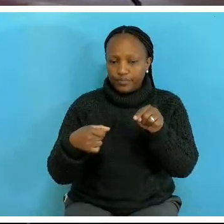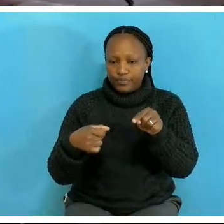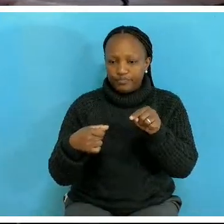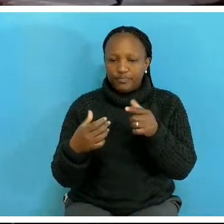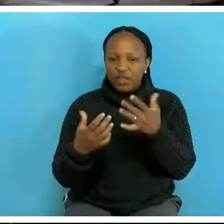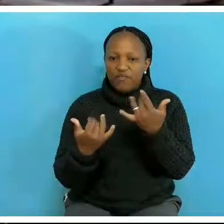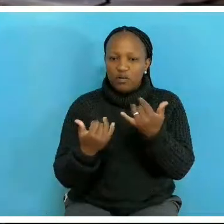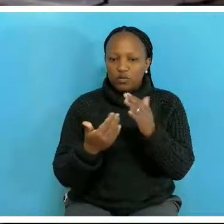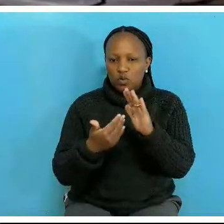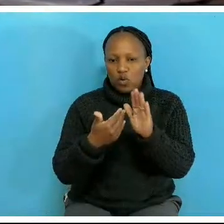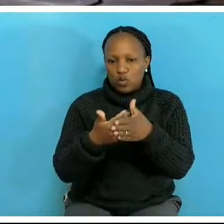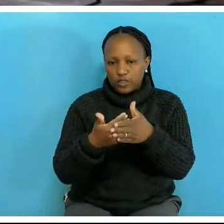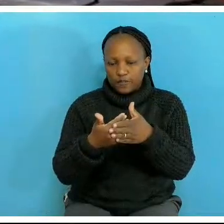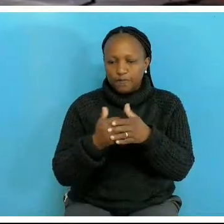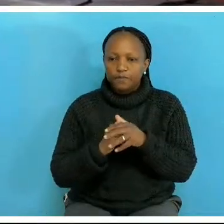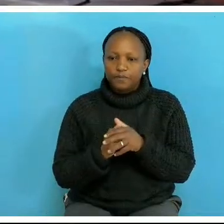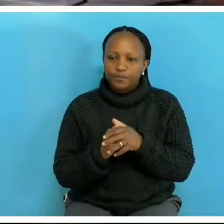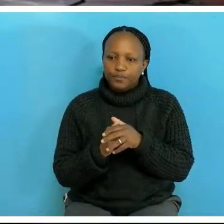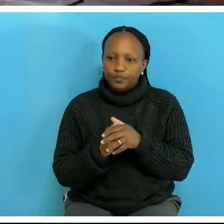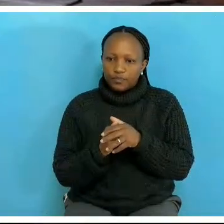closing, Chair,